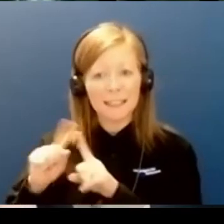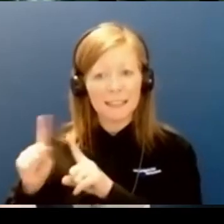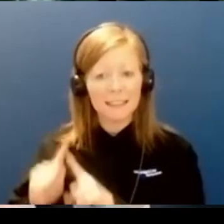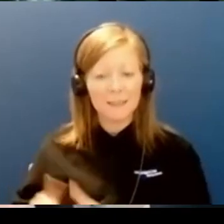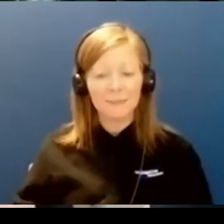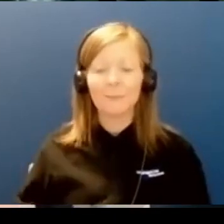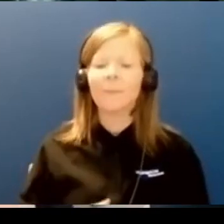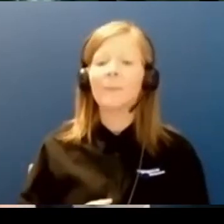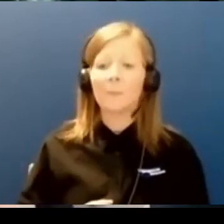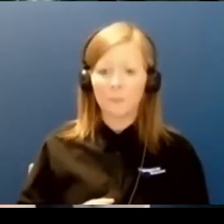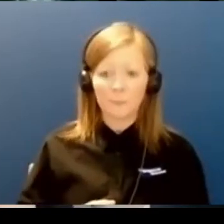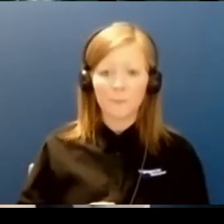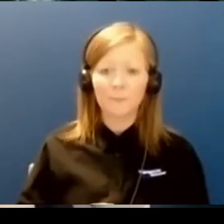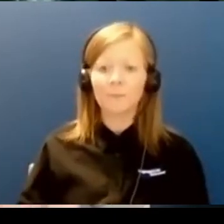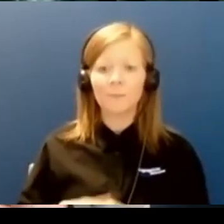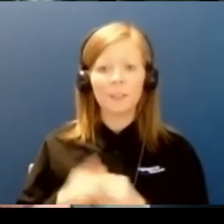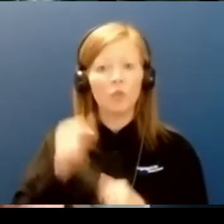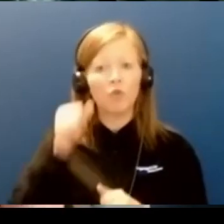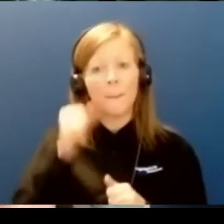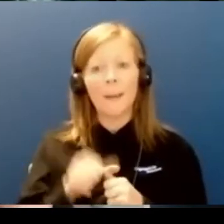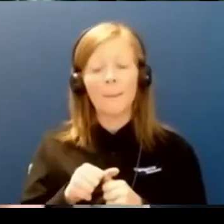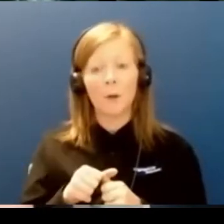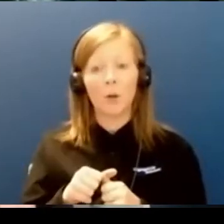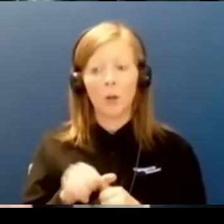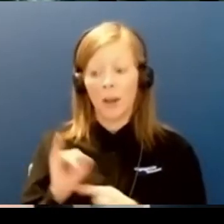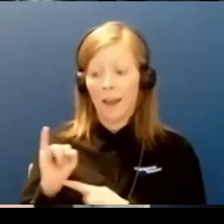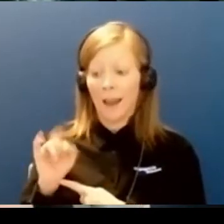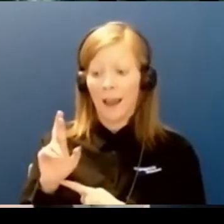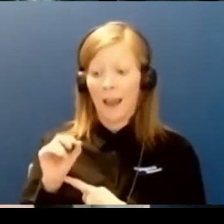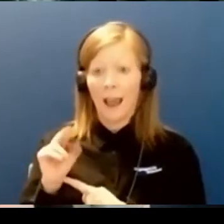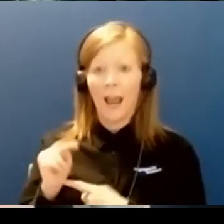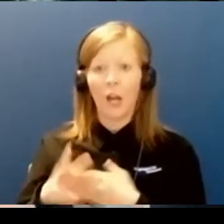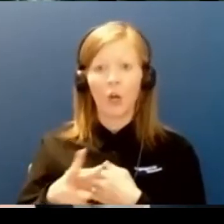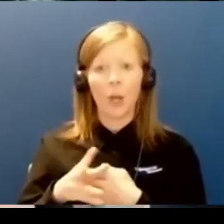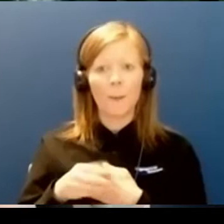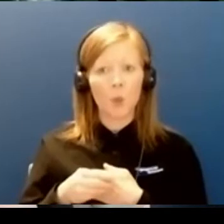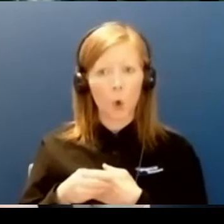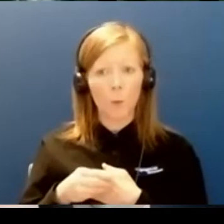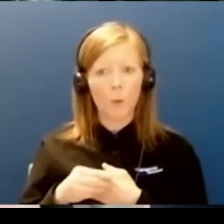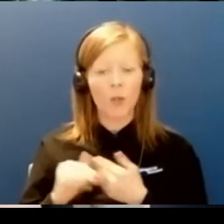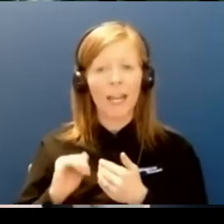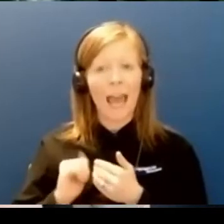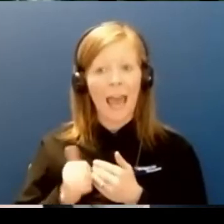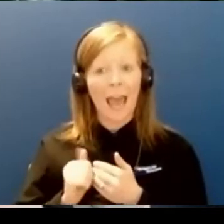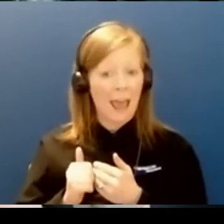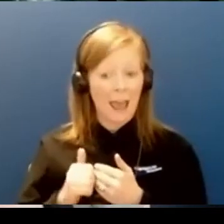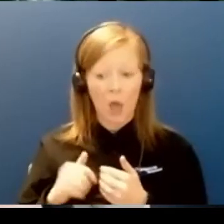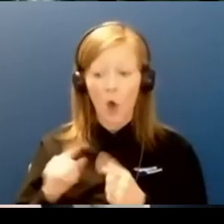And remember, like a lot of absorption of iron comes from when you pair them with foods that are higher in